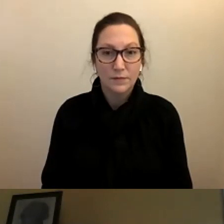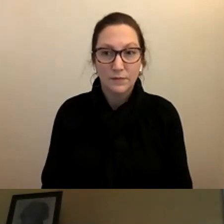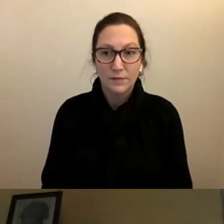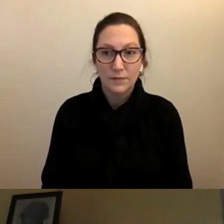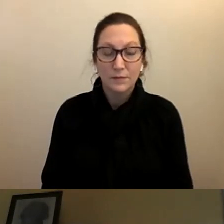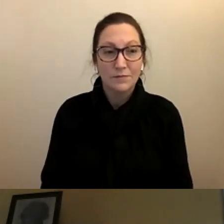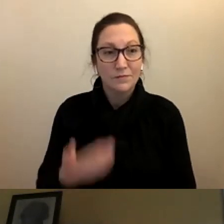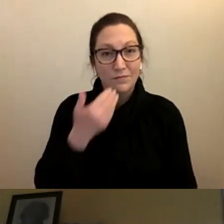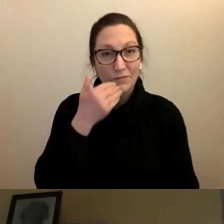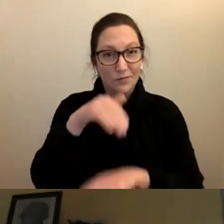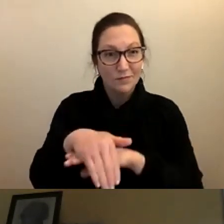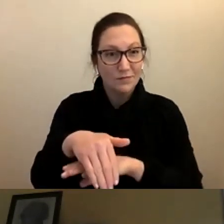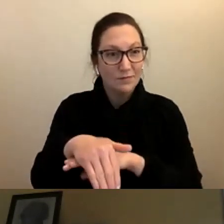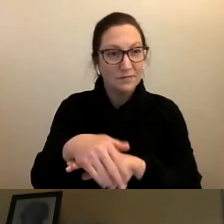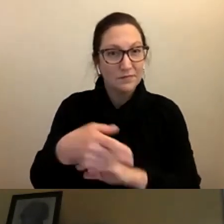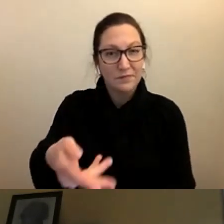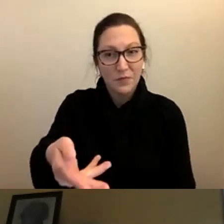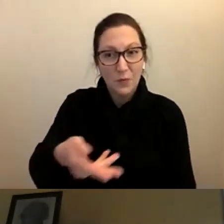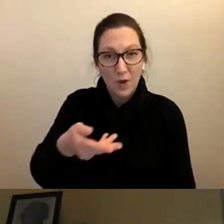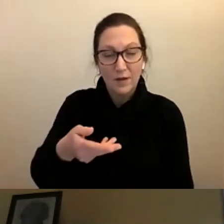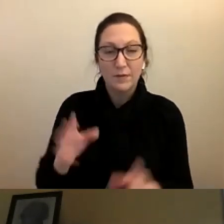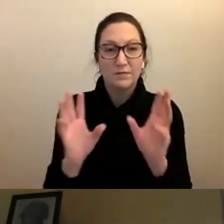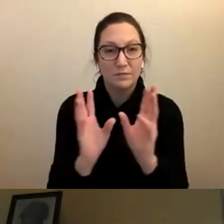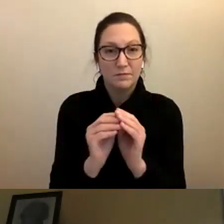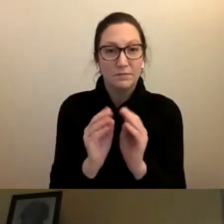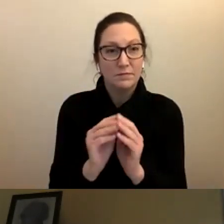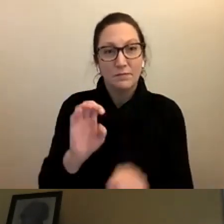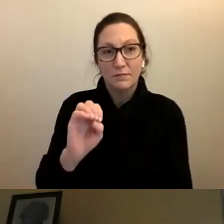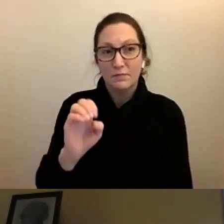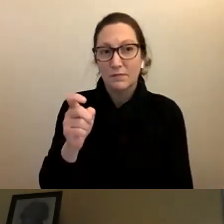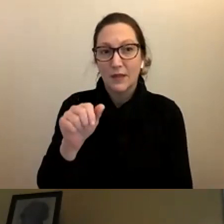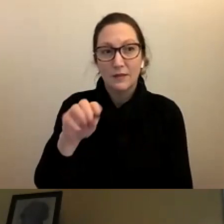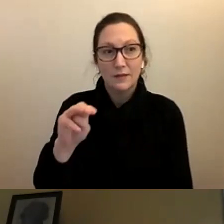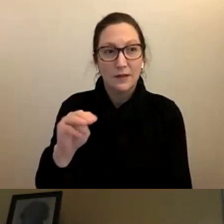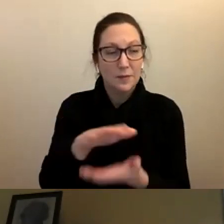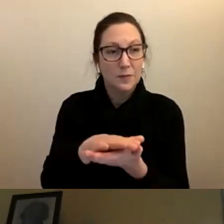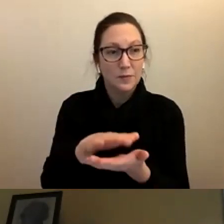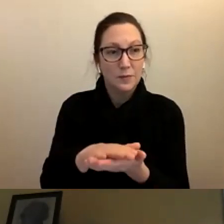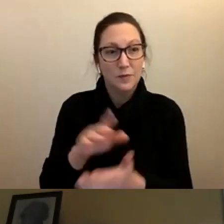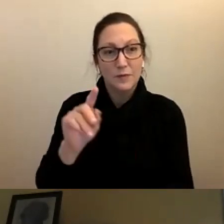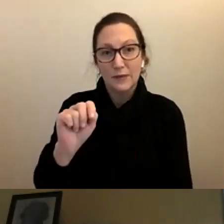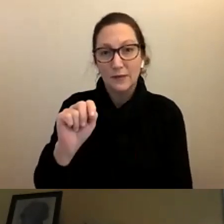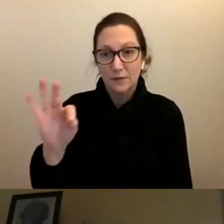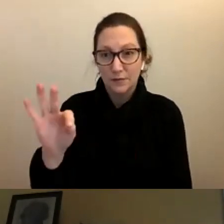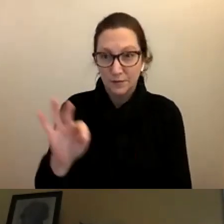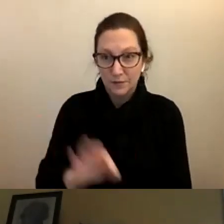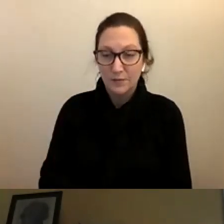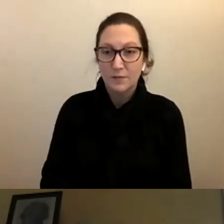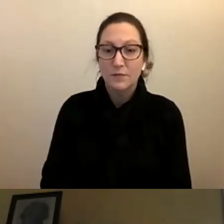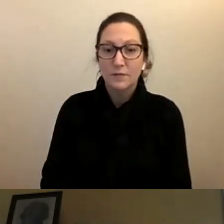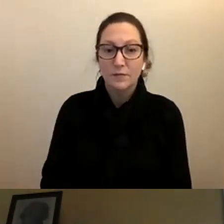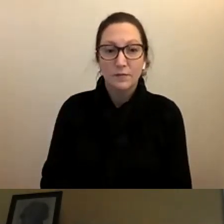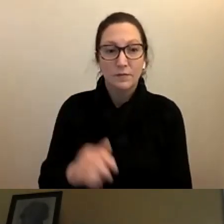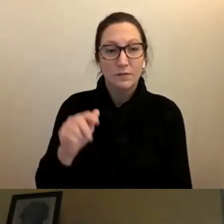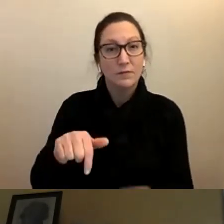Good evening and welcome to the meeting of the Exam School Admissions Task Force. Because this is a